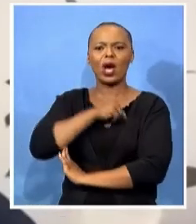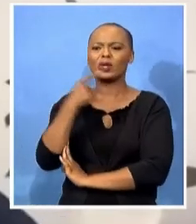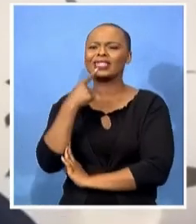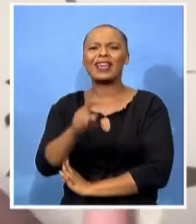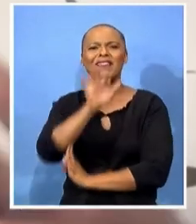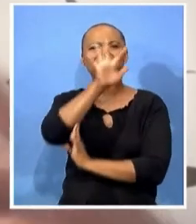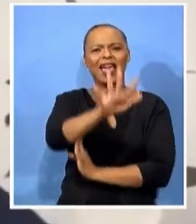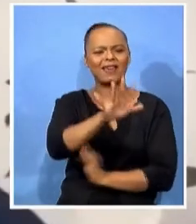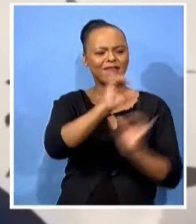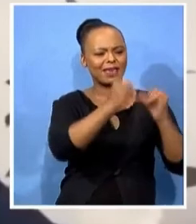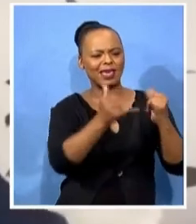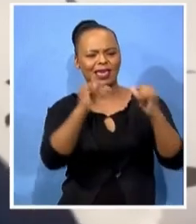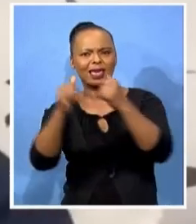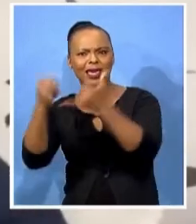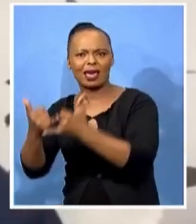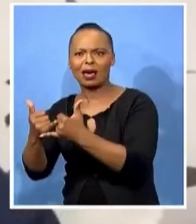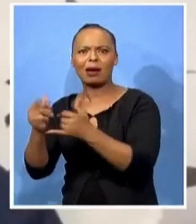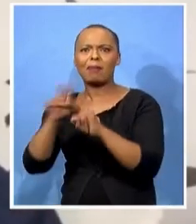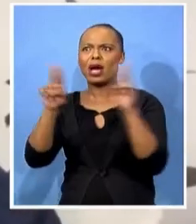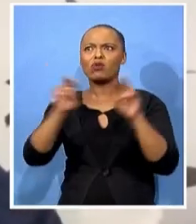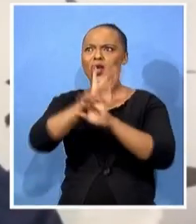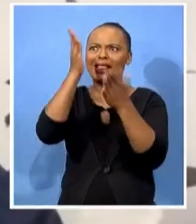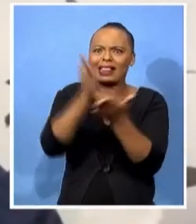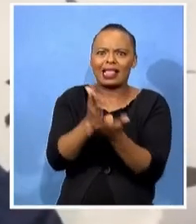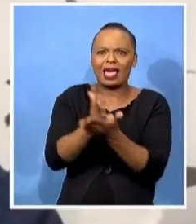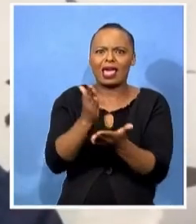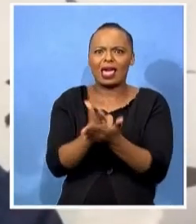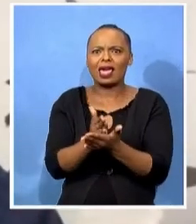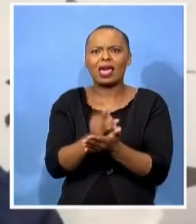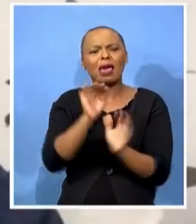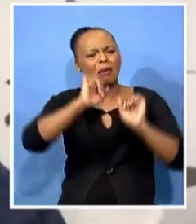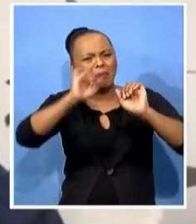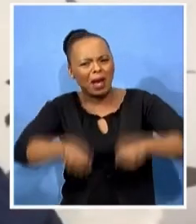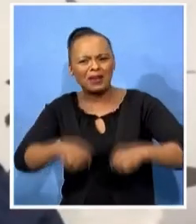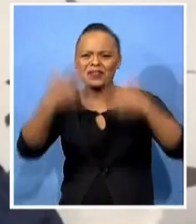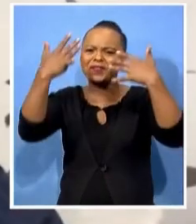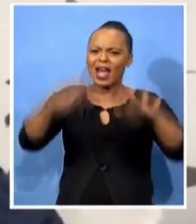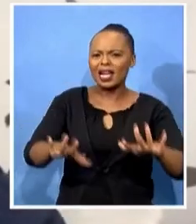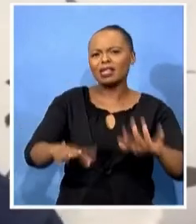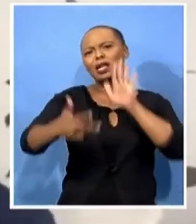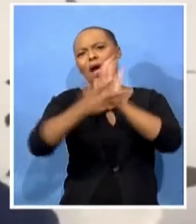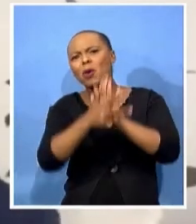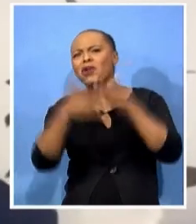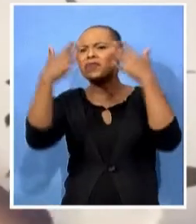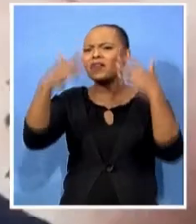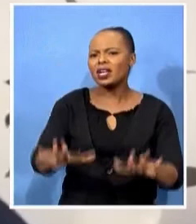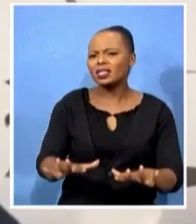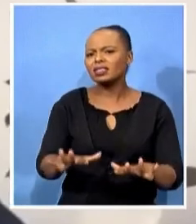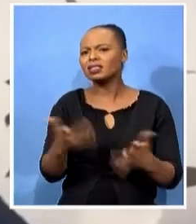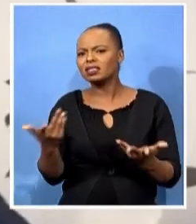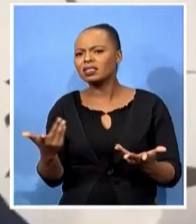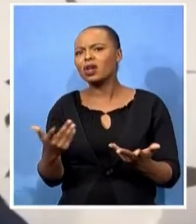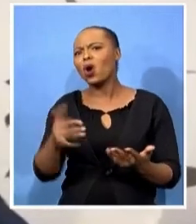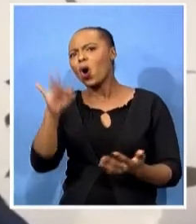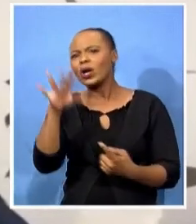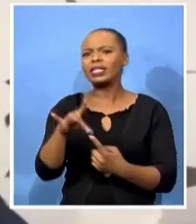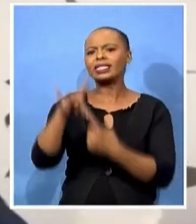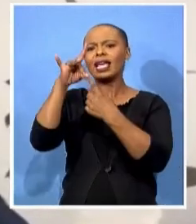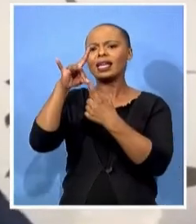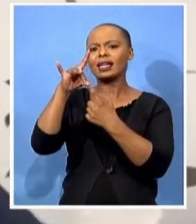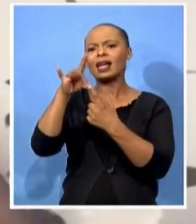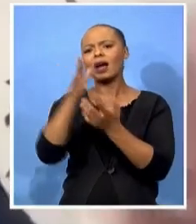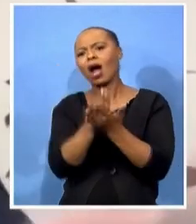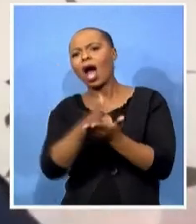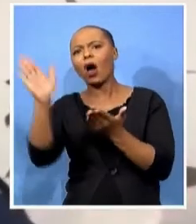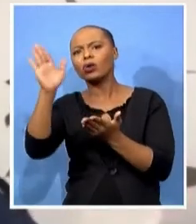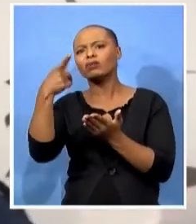dwindled it down? Have you taken out the manufacturers that are not suitable for South Africa? Have you looked at whether or not